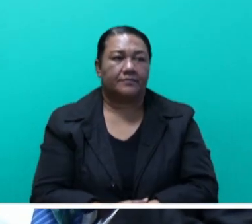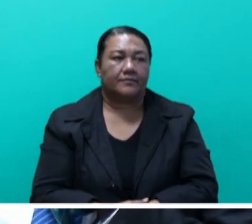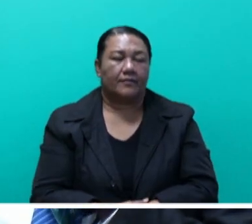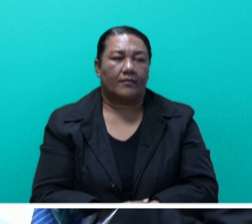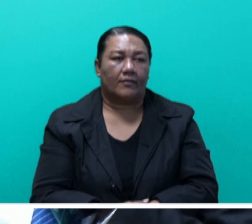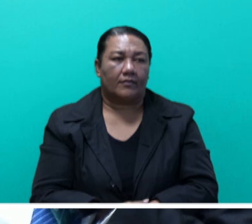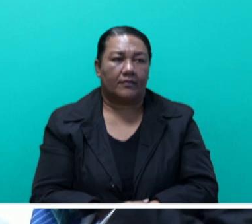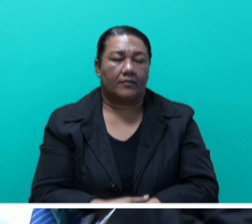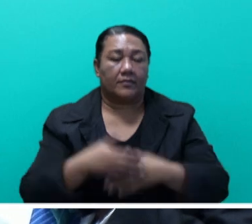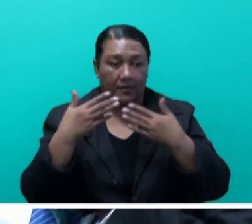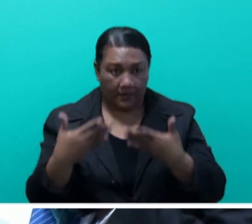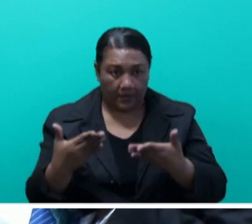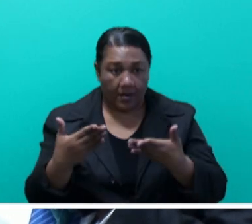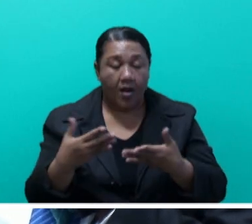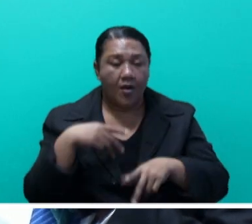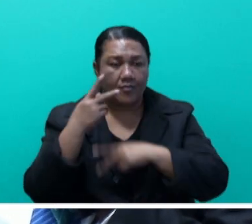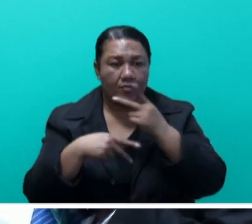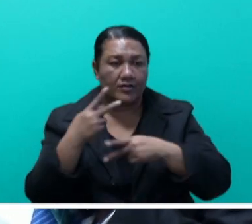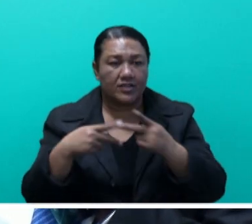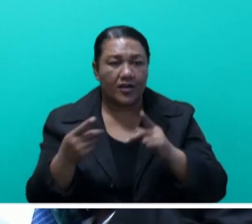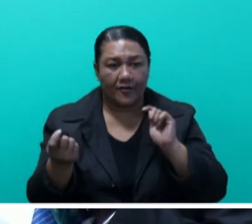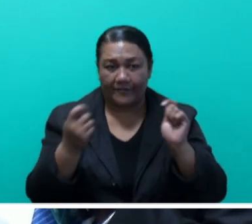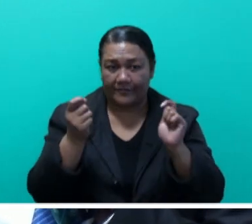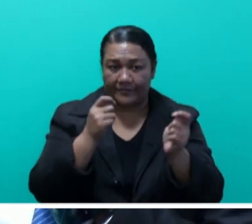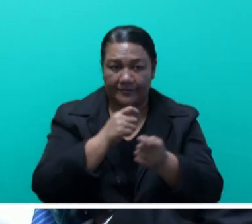is diligently processing the conversion of all